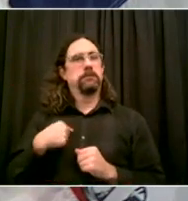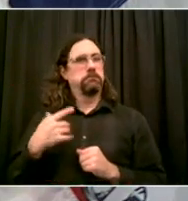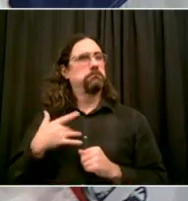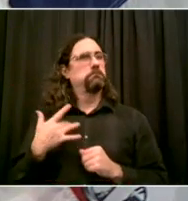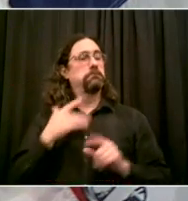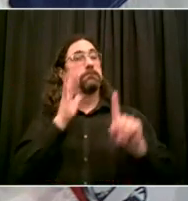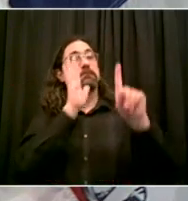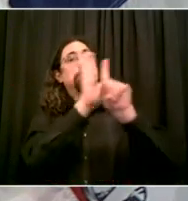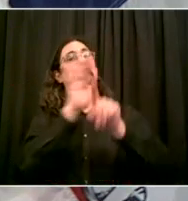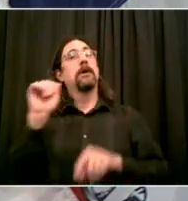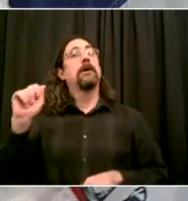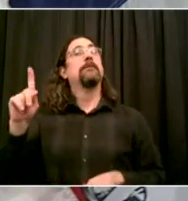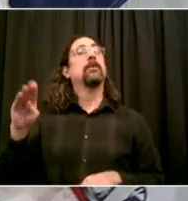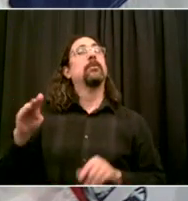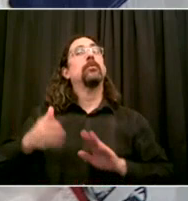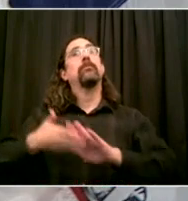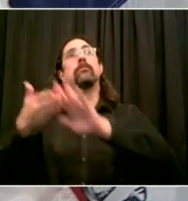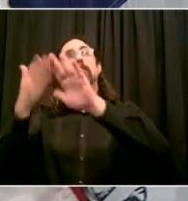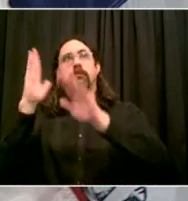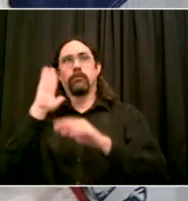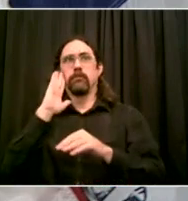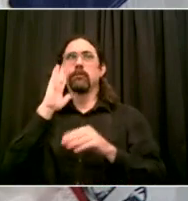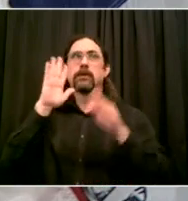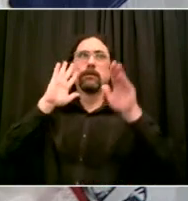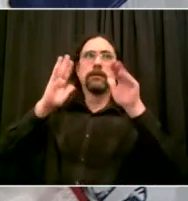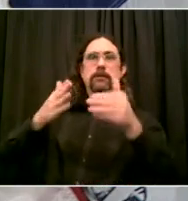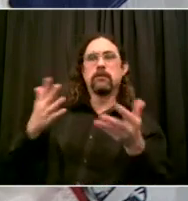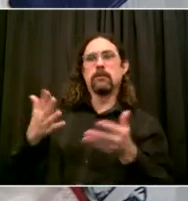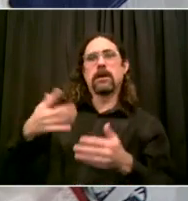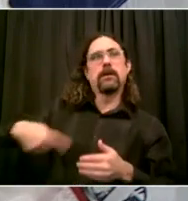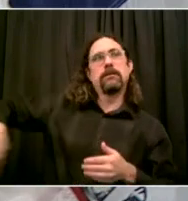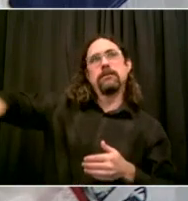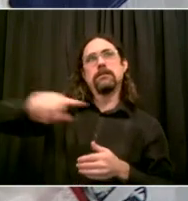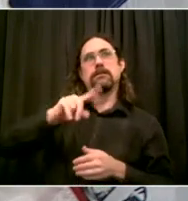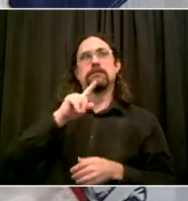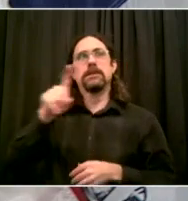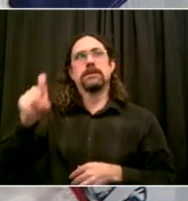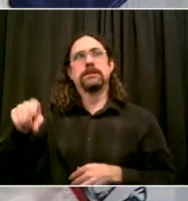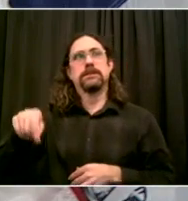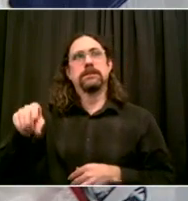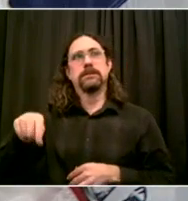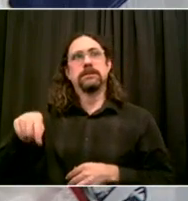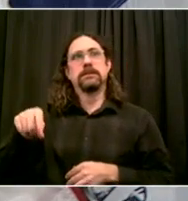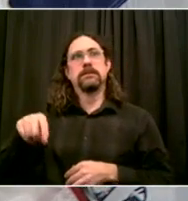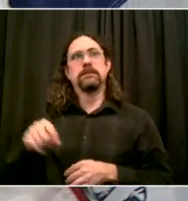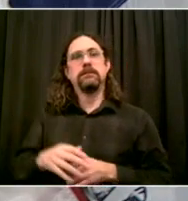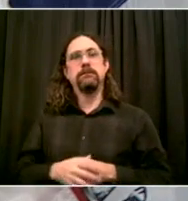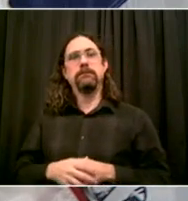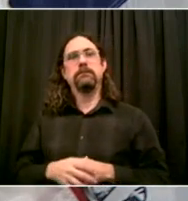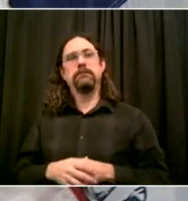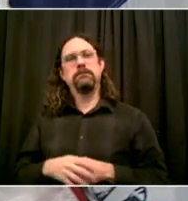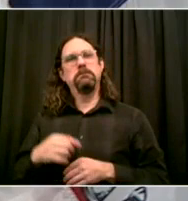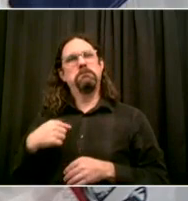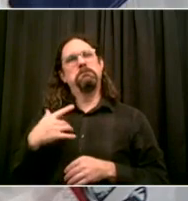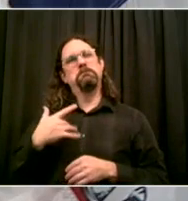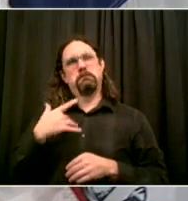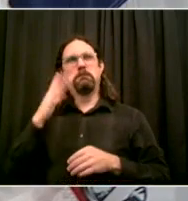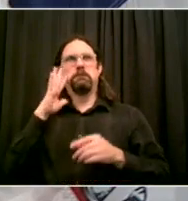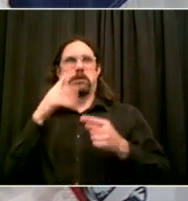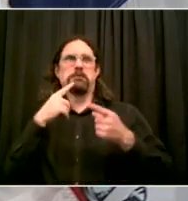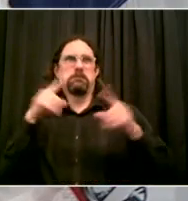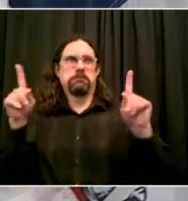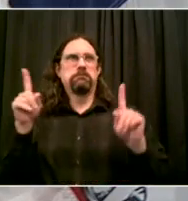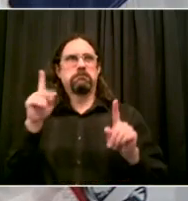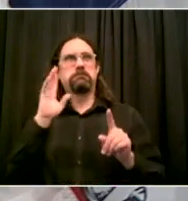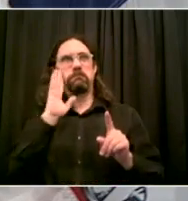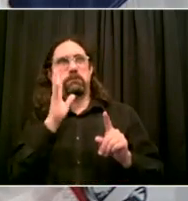we'll be talking with the Biden team, emphasizing those three things I talked about at the beginning. We need clear national leadership to fight back the